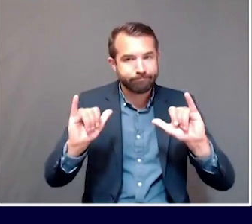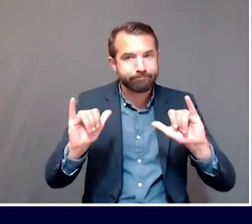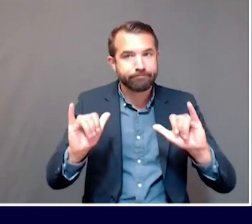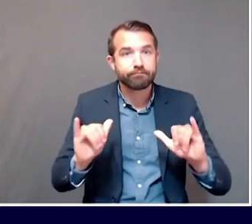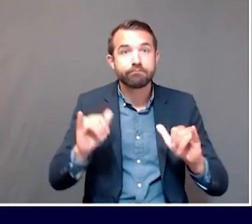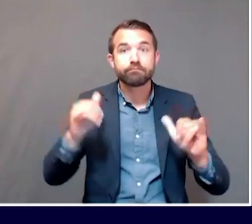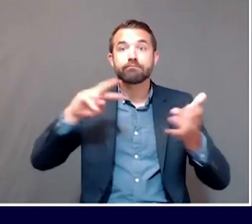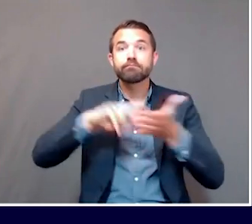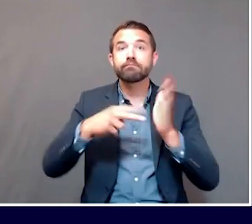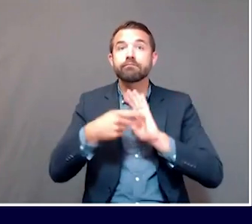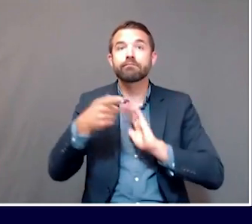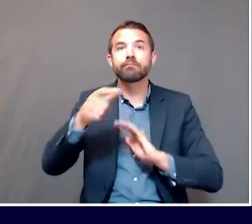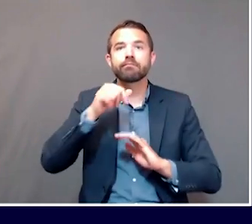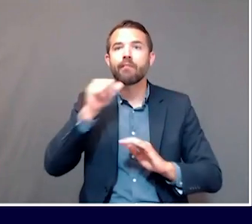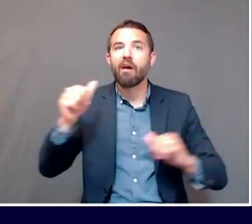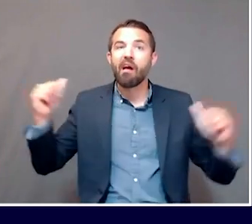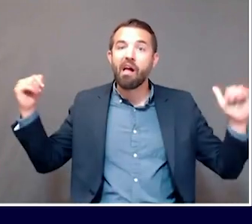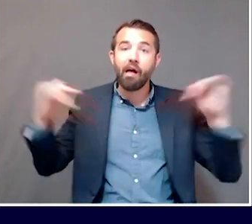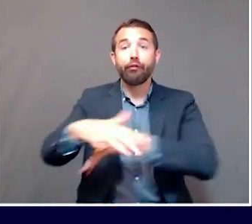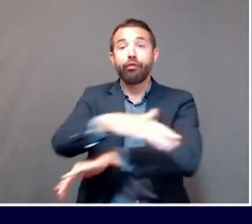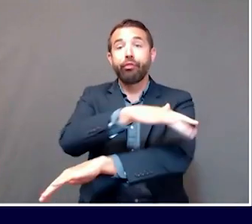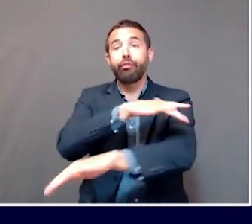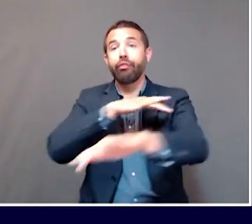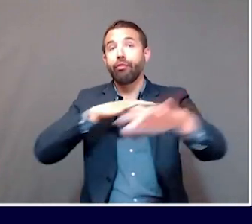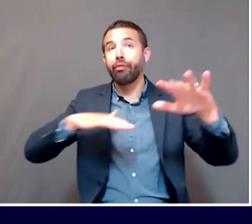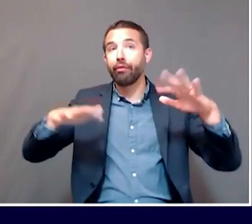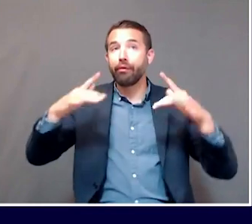congregations in concert halls, in